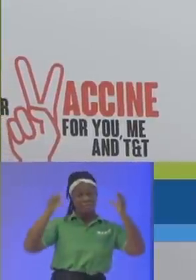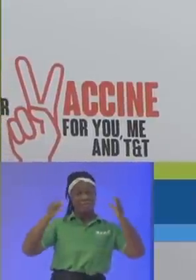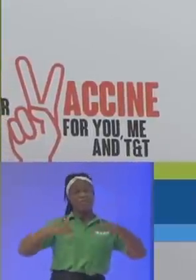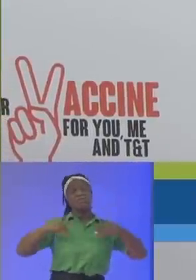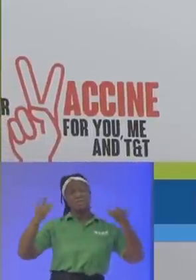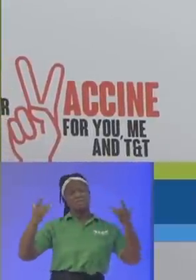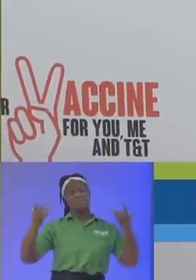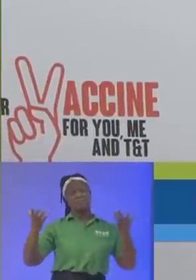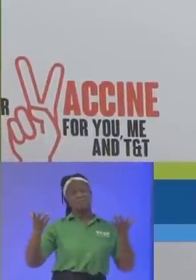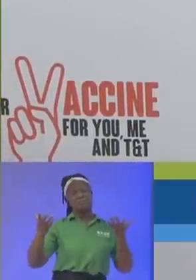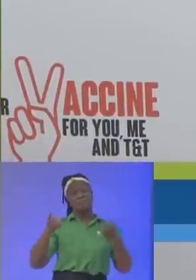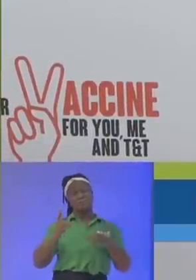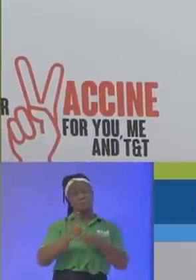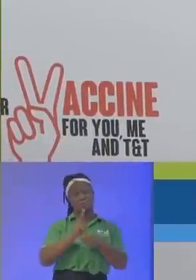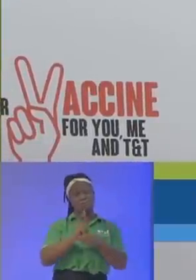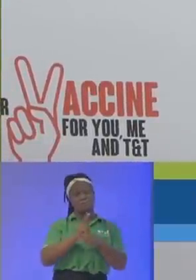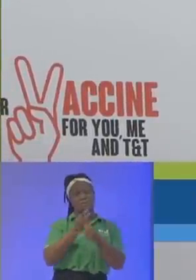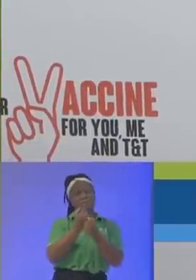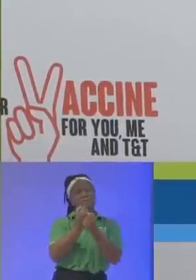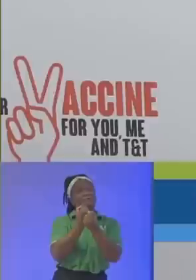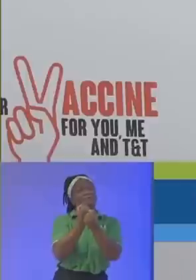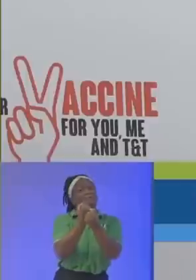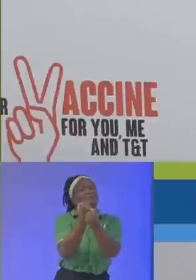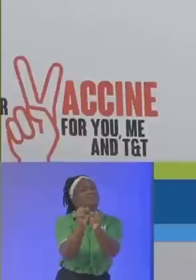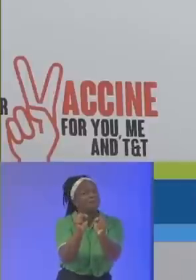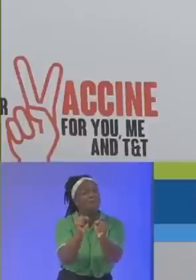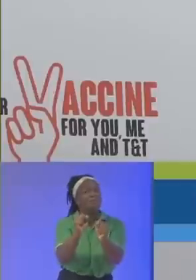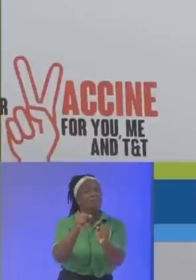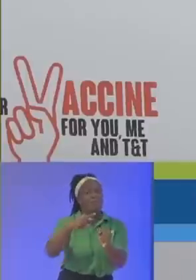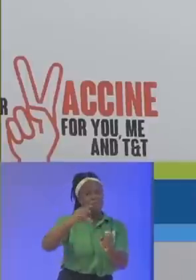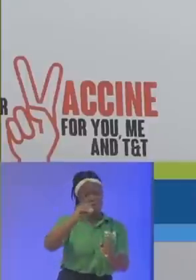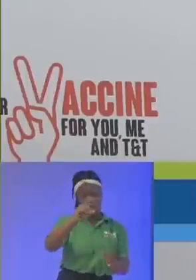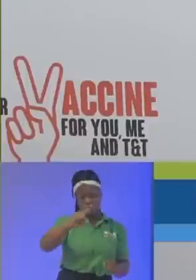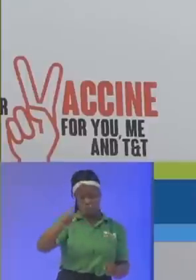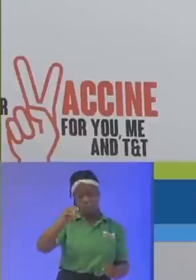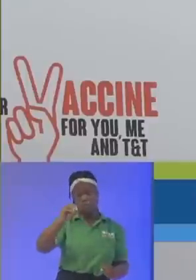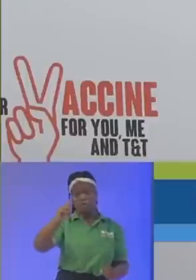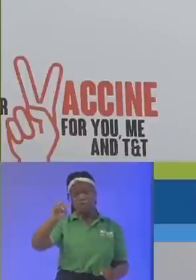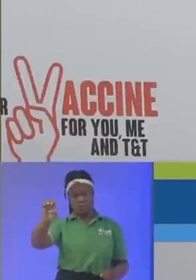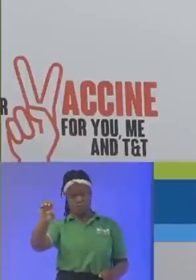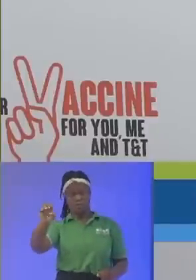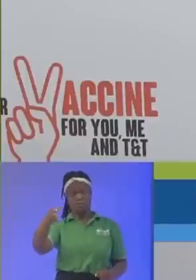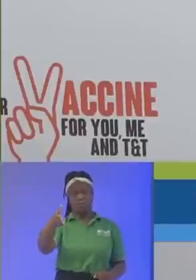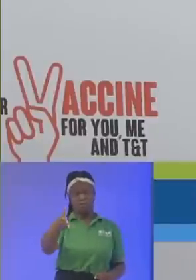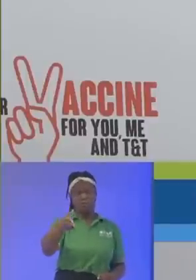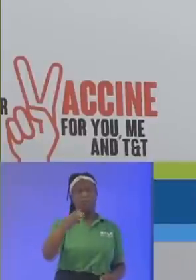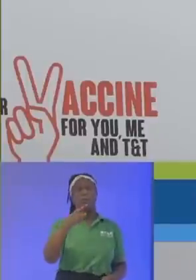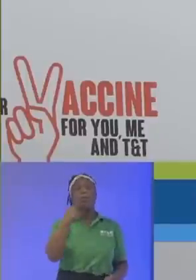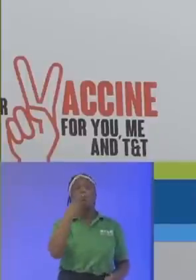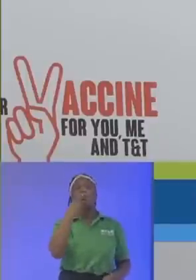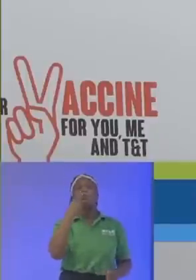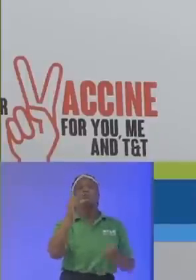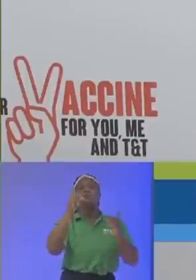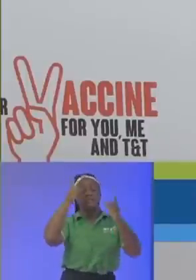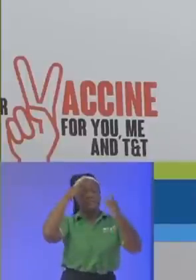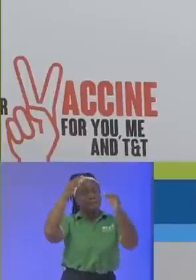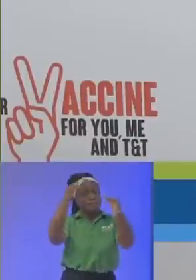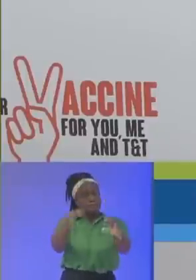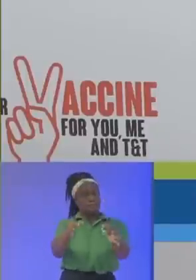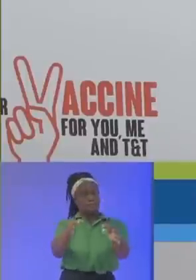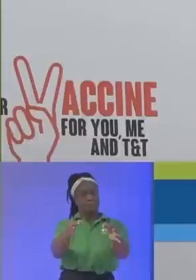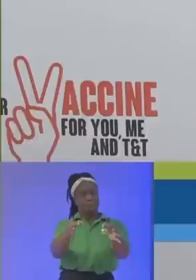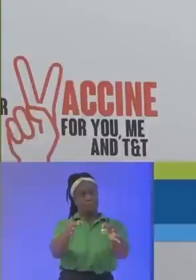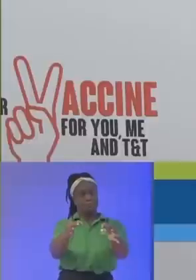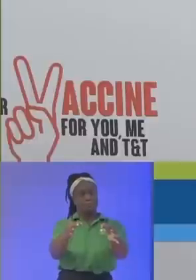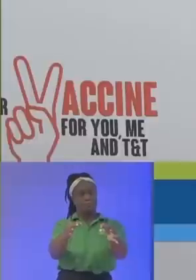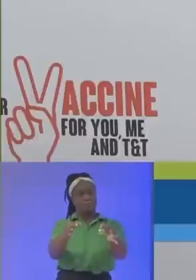concept was a cabinet decision, and that's a policy decision made by the government taking several variables into